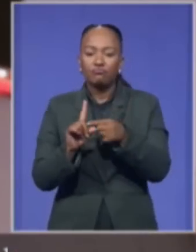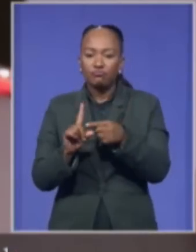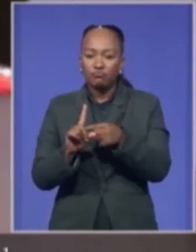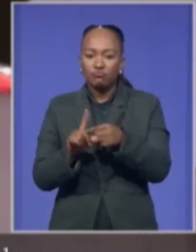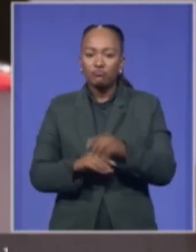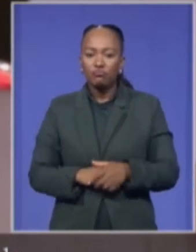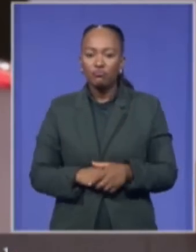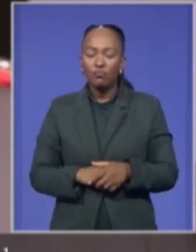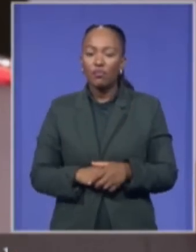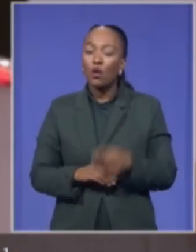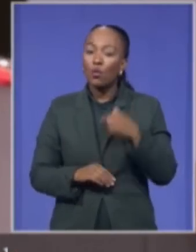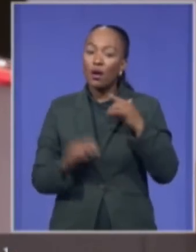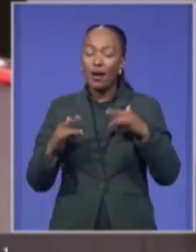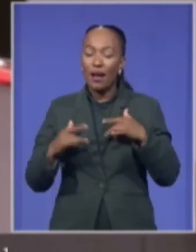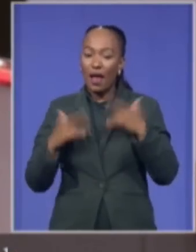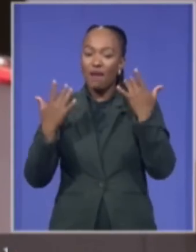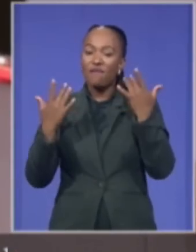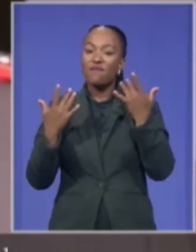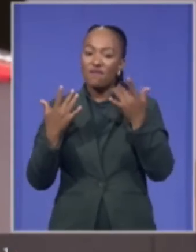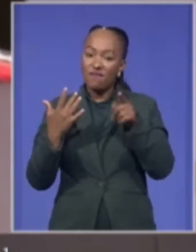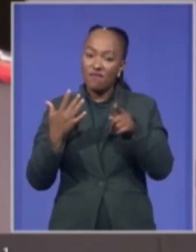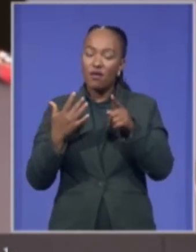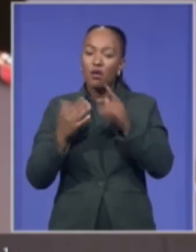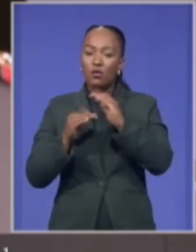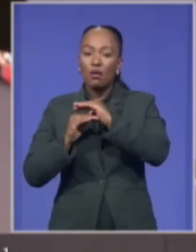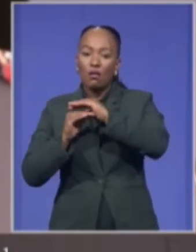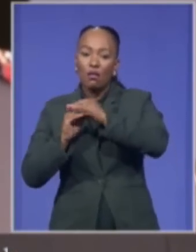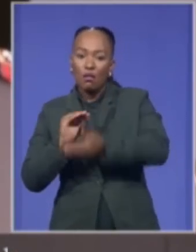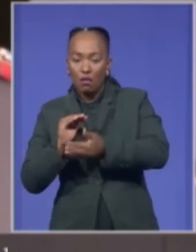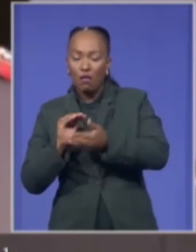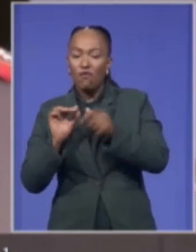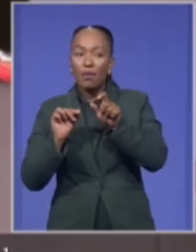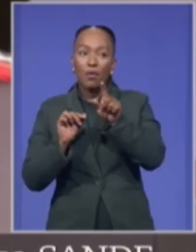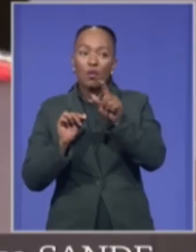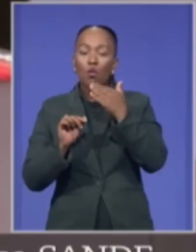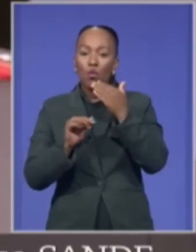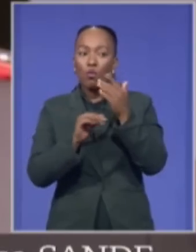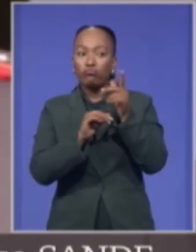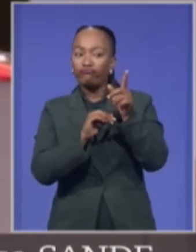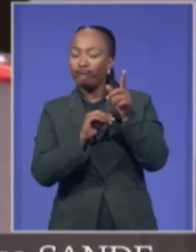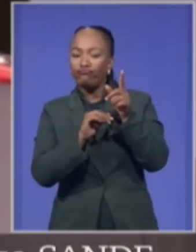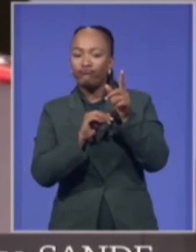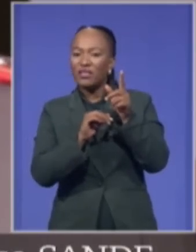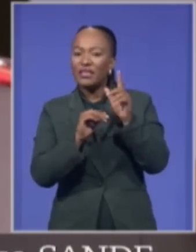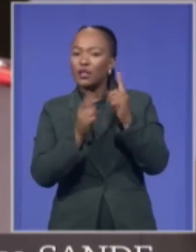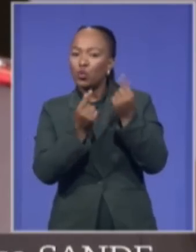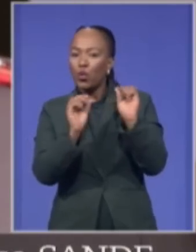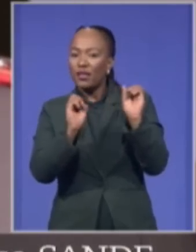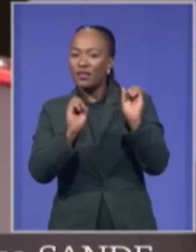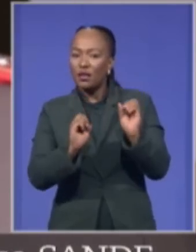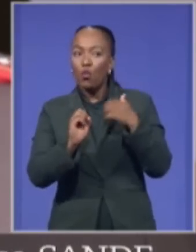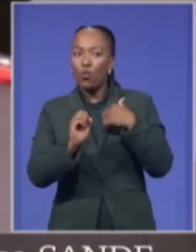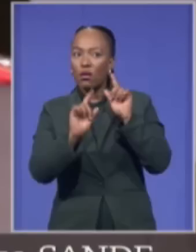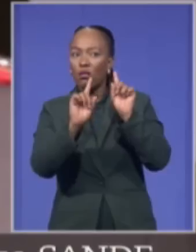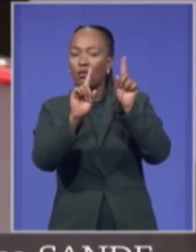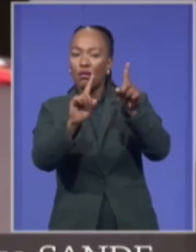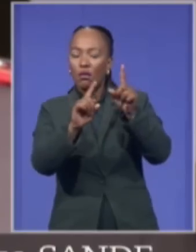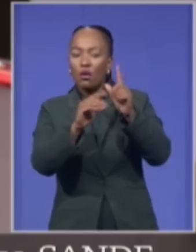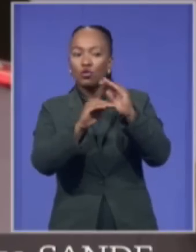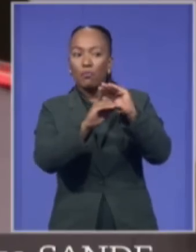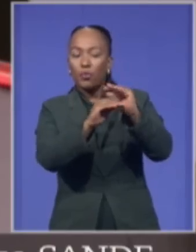our lives in protection of the innocent, and that is what happened in the DRC. We were there to protect those defenseless,